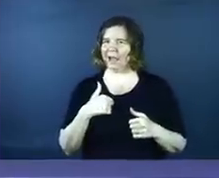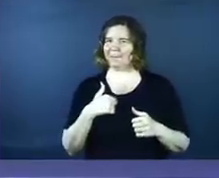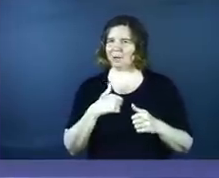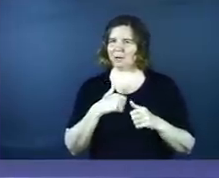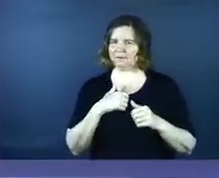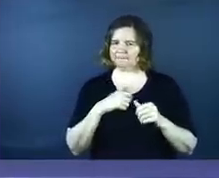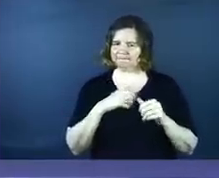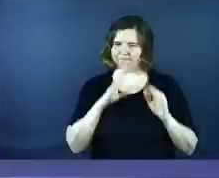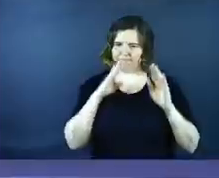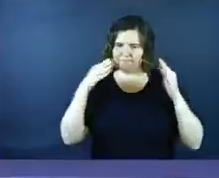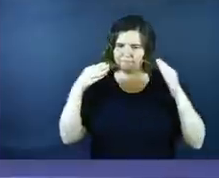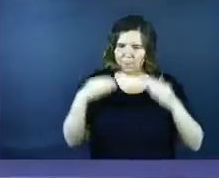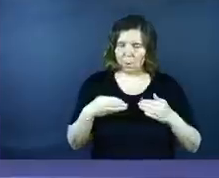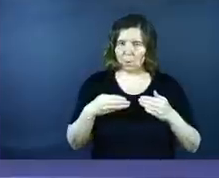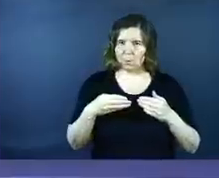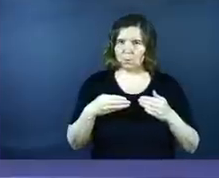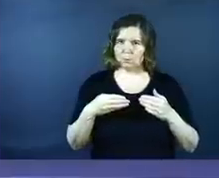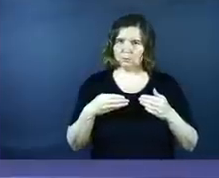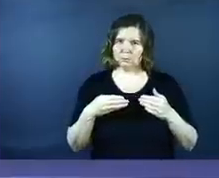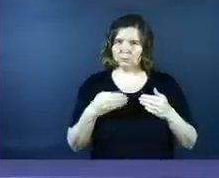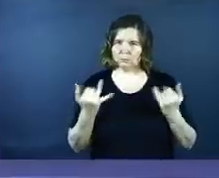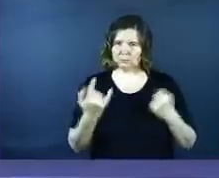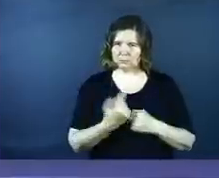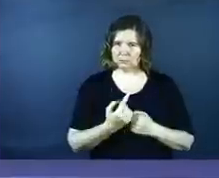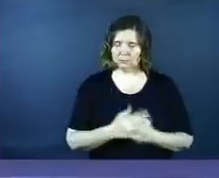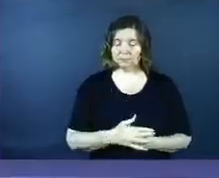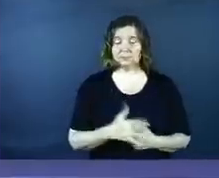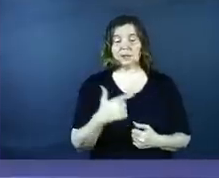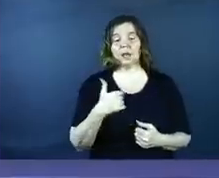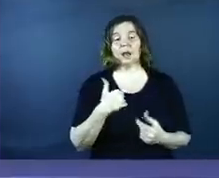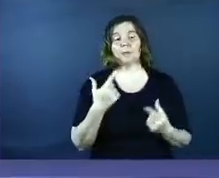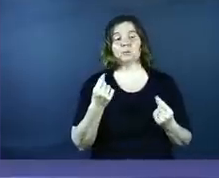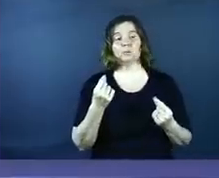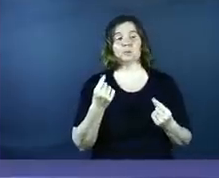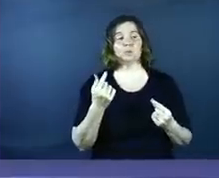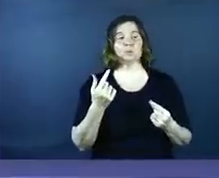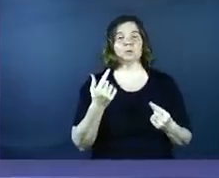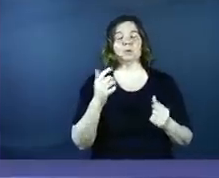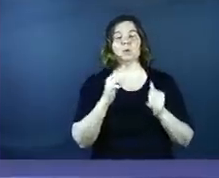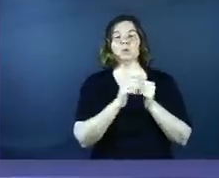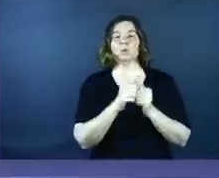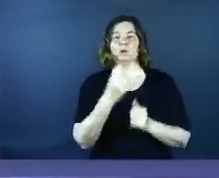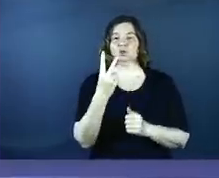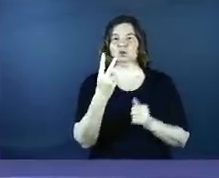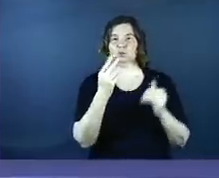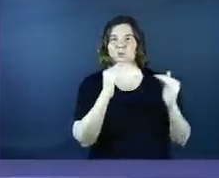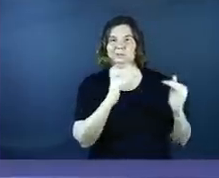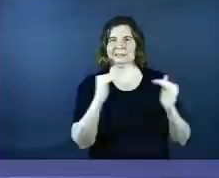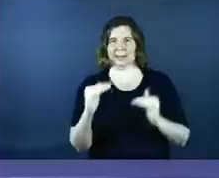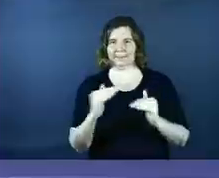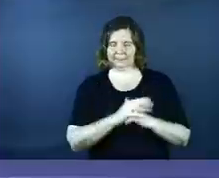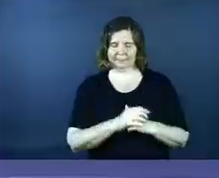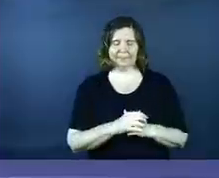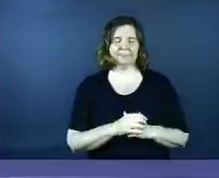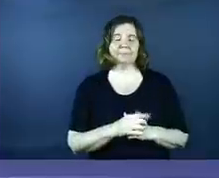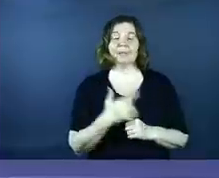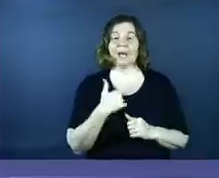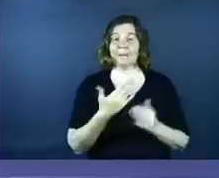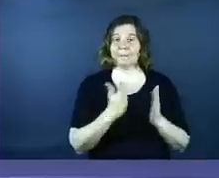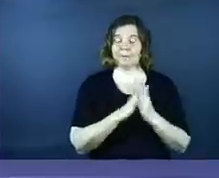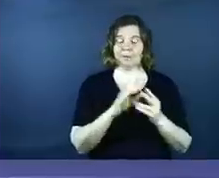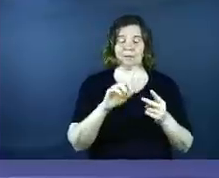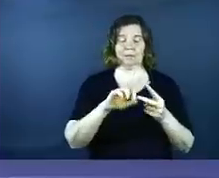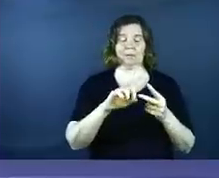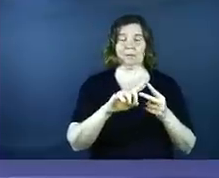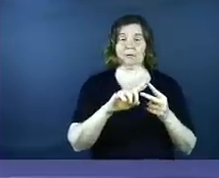after in a very, very focused way. And I'm going to do it with two steps at least to get us going. I'm going to ask the